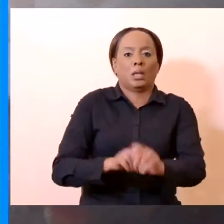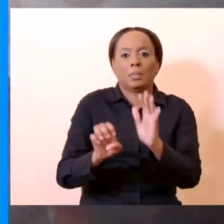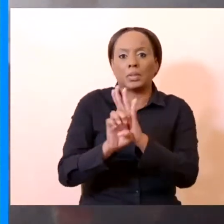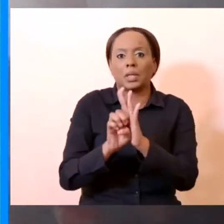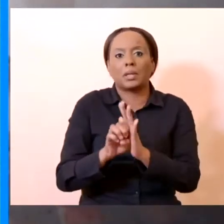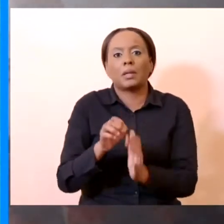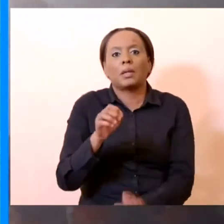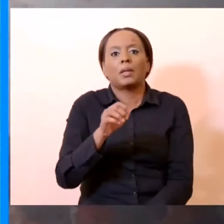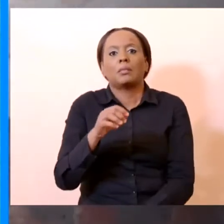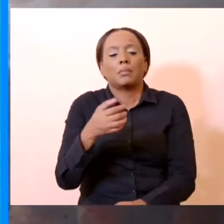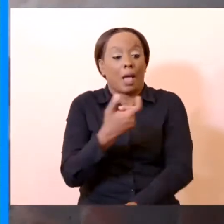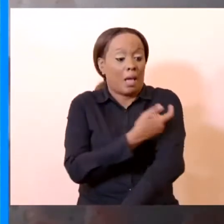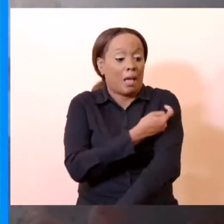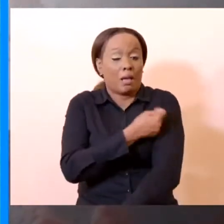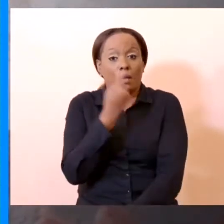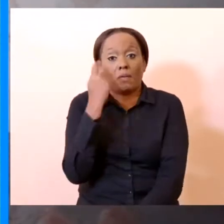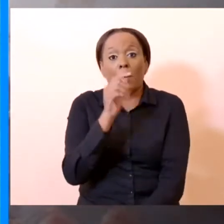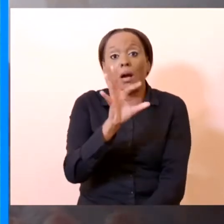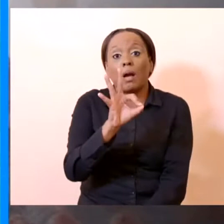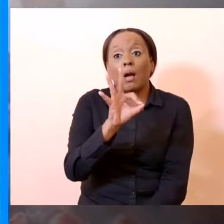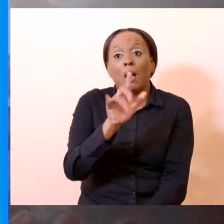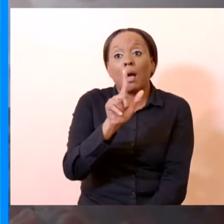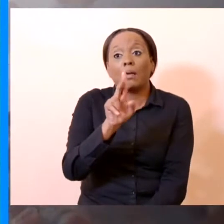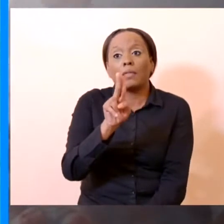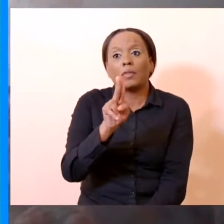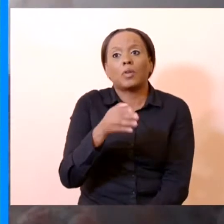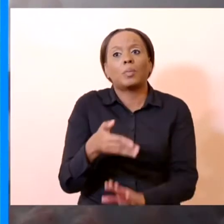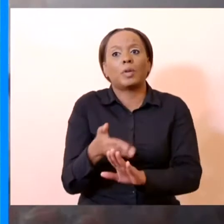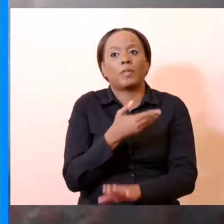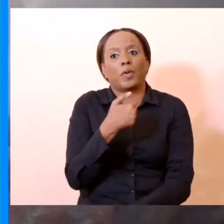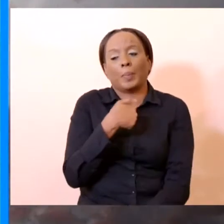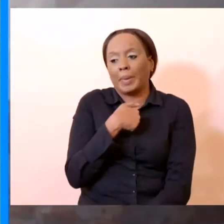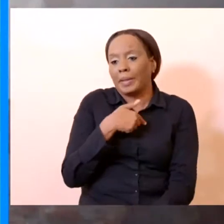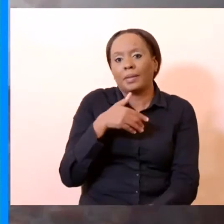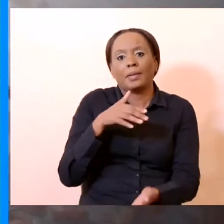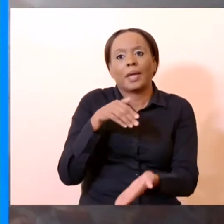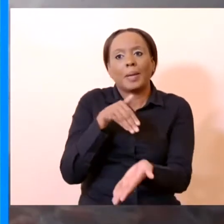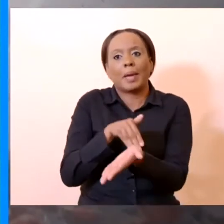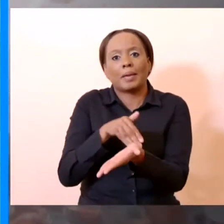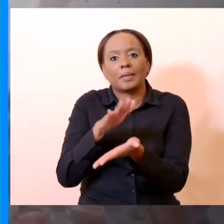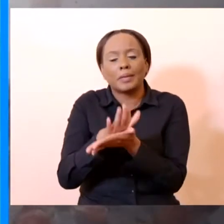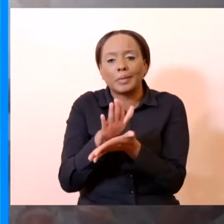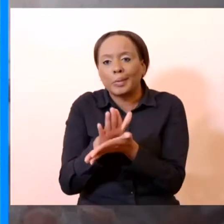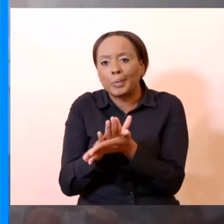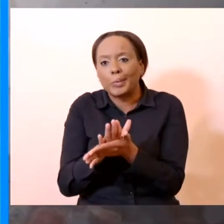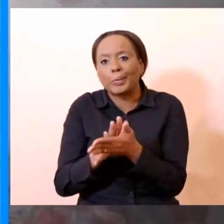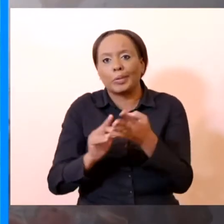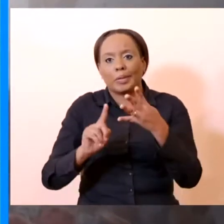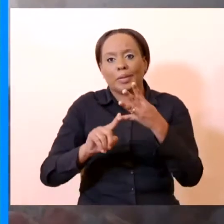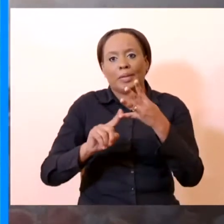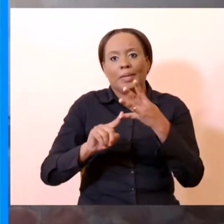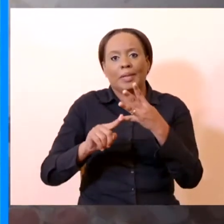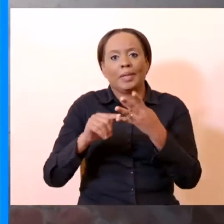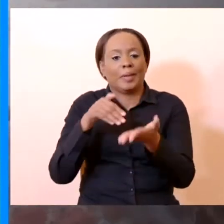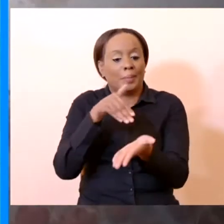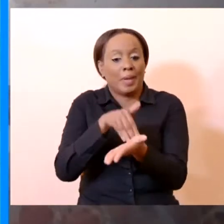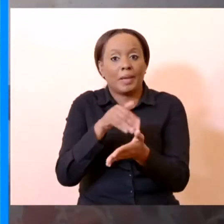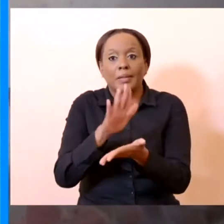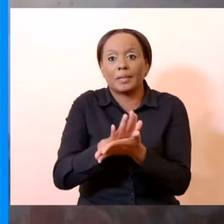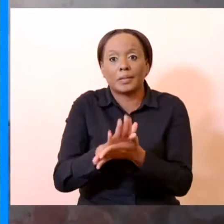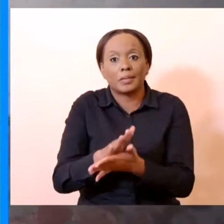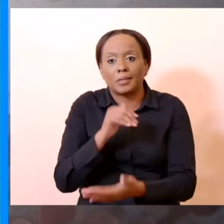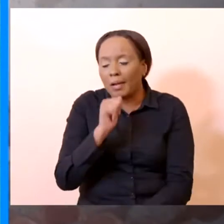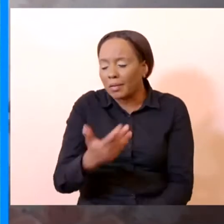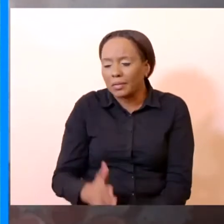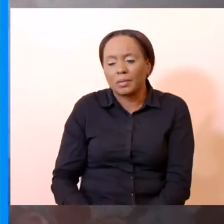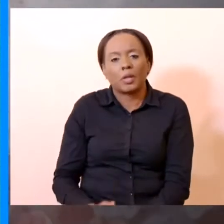influenza vaccine, way before Linda, my time in medical school, but I guess you would have heard about it. They used egg white, and the virus had to be